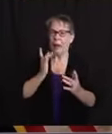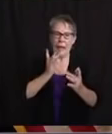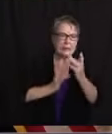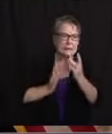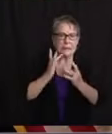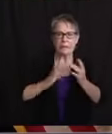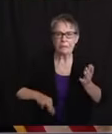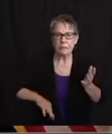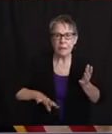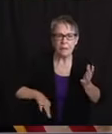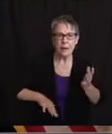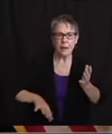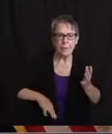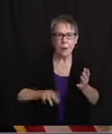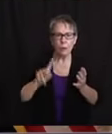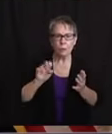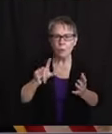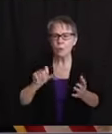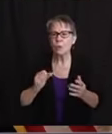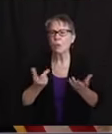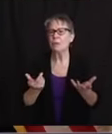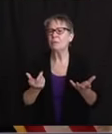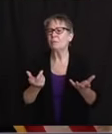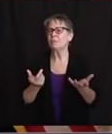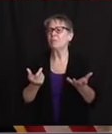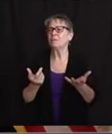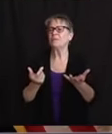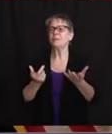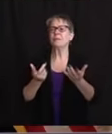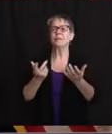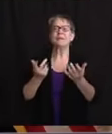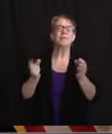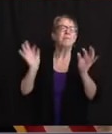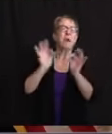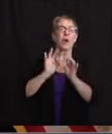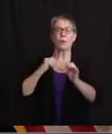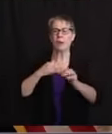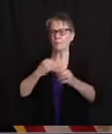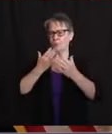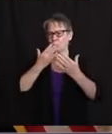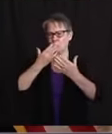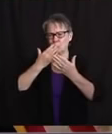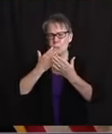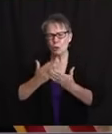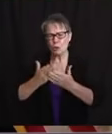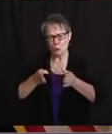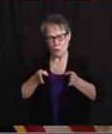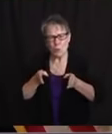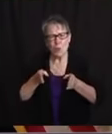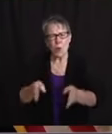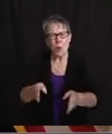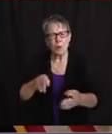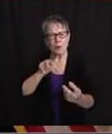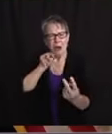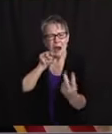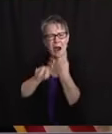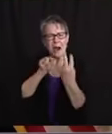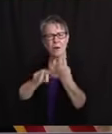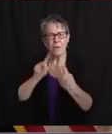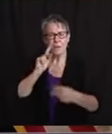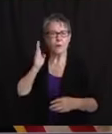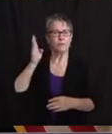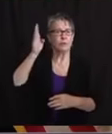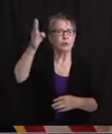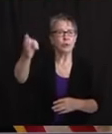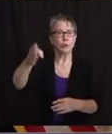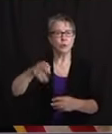a year from now, 5 years from now, 10 years from now. Yes, we're a proud union state, and we wear that as a badge of honor. But this is